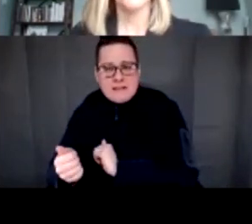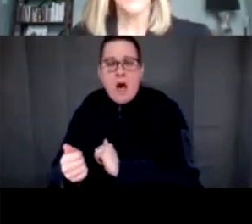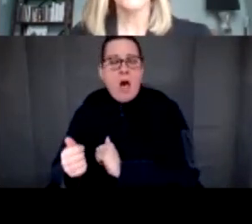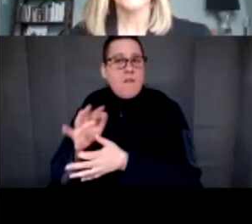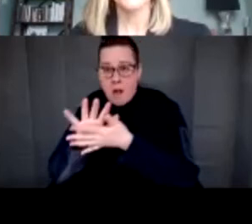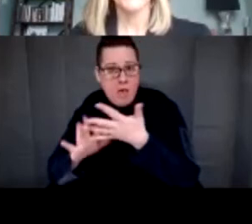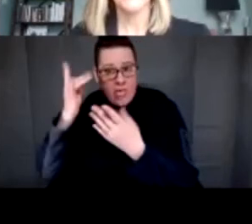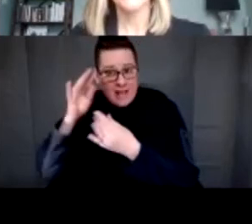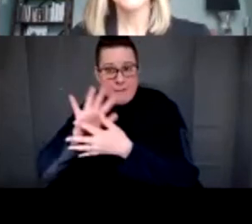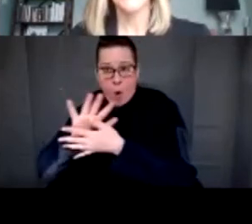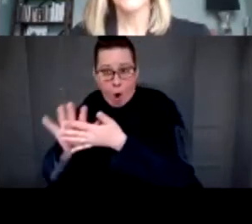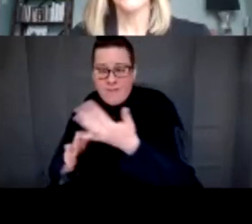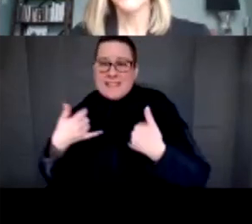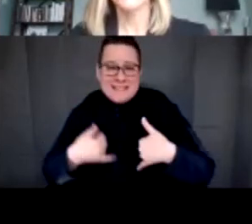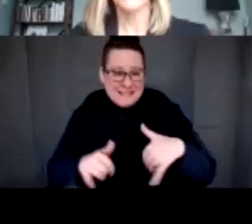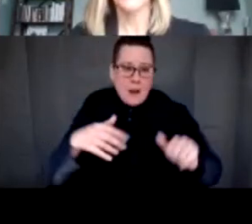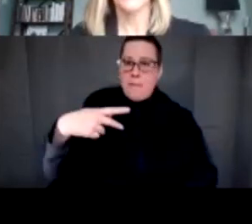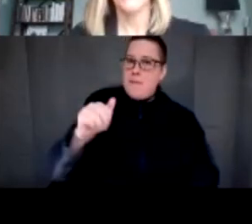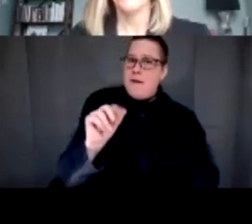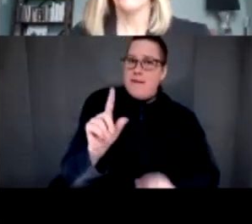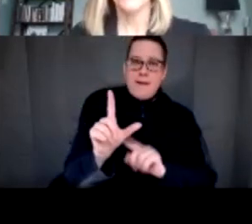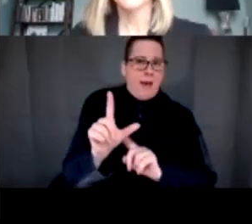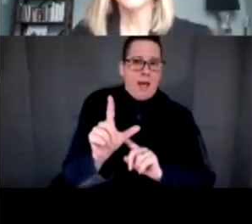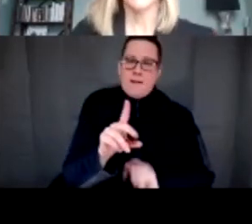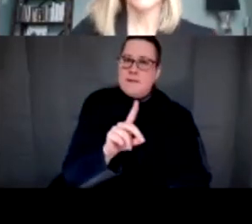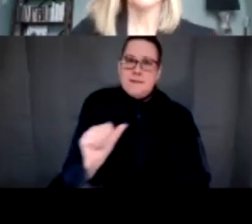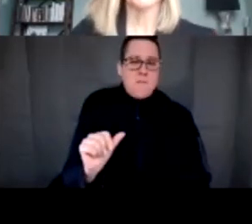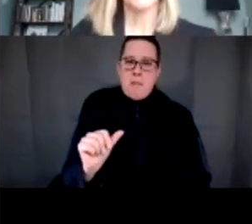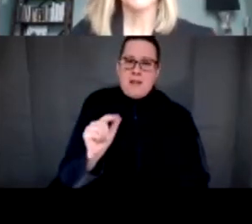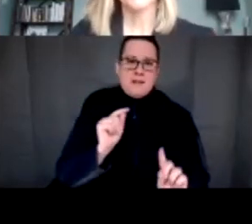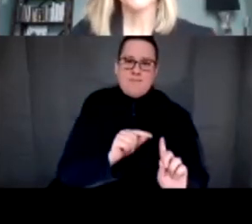those factors, PADL disability was